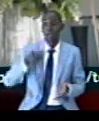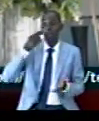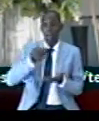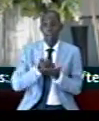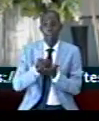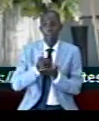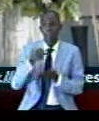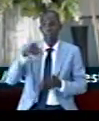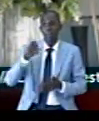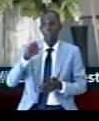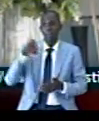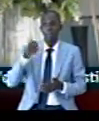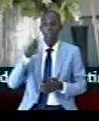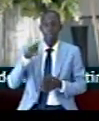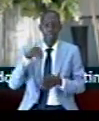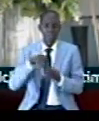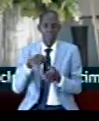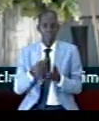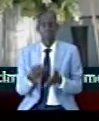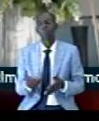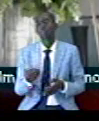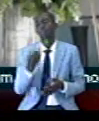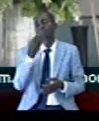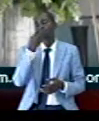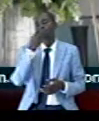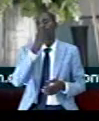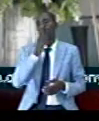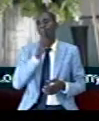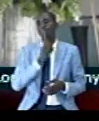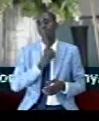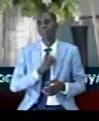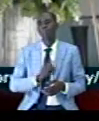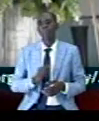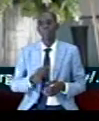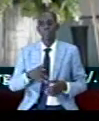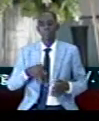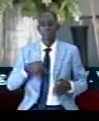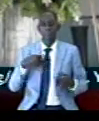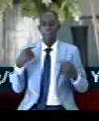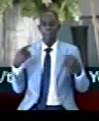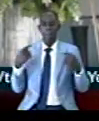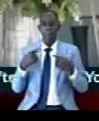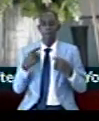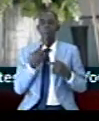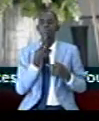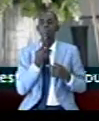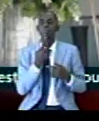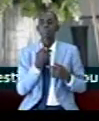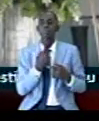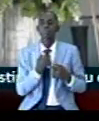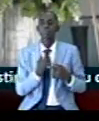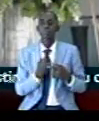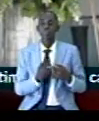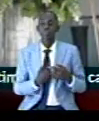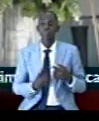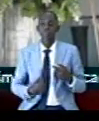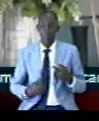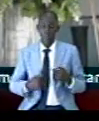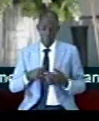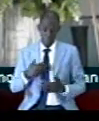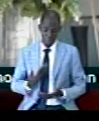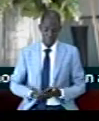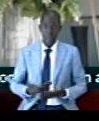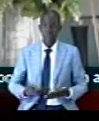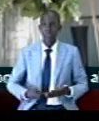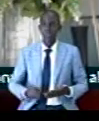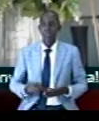ate it. Immediately I swallowed it, I feel a pain when the food was going down. But immediately the food reached my stomach, it was